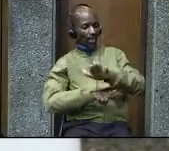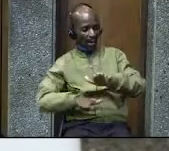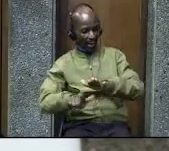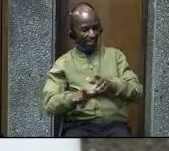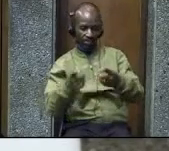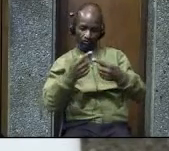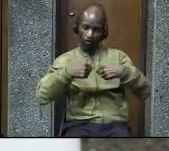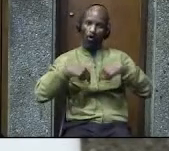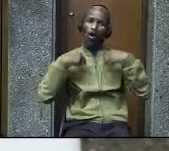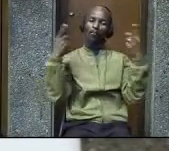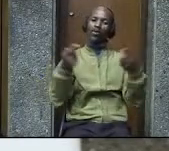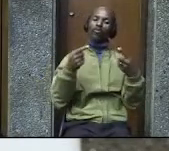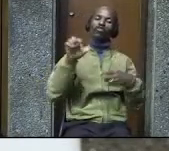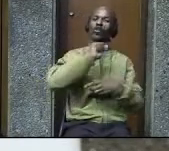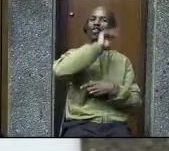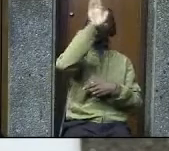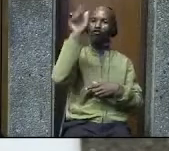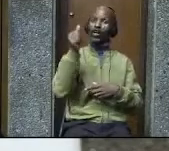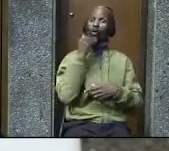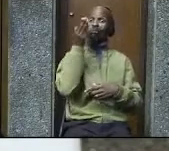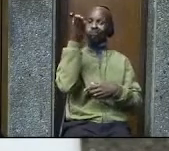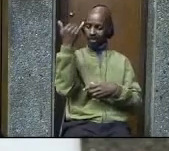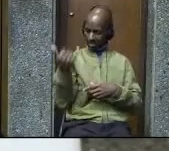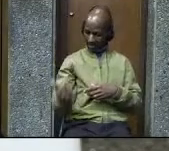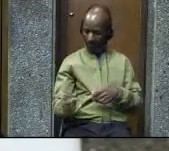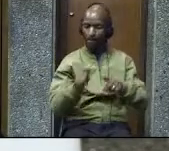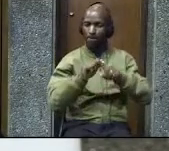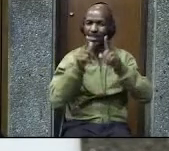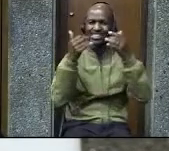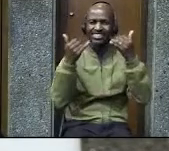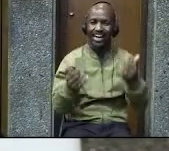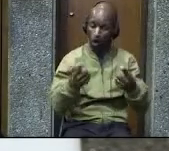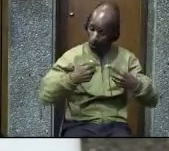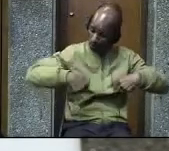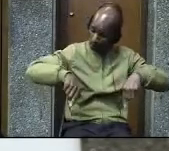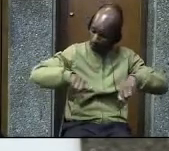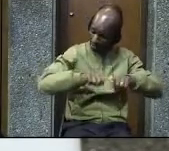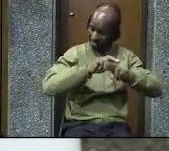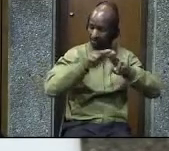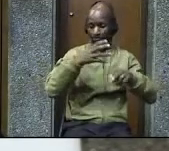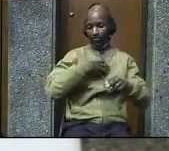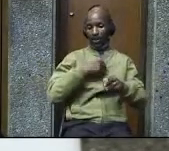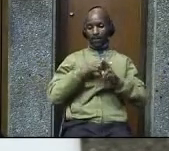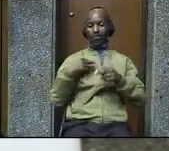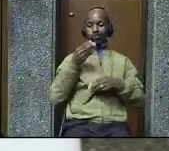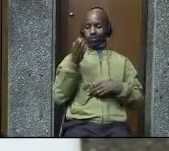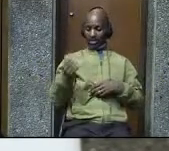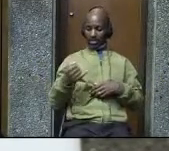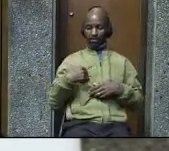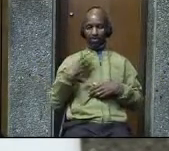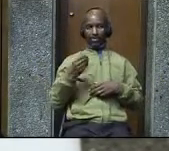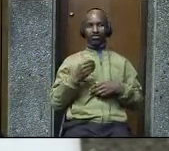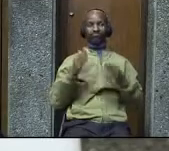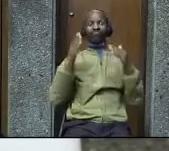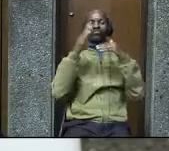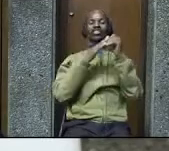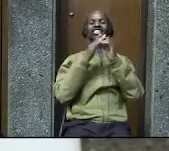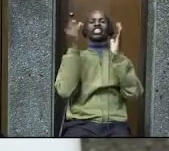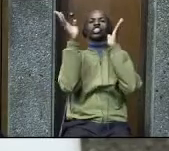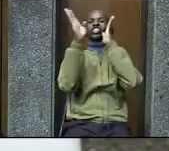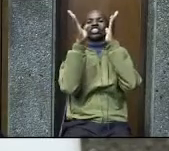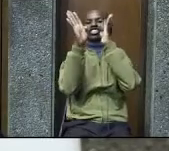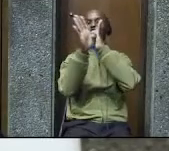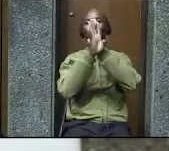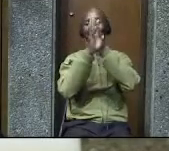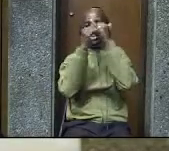batho ba South Africa ba dutseng go lona empa jwale rona ga re le one empa re dutse go lona ntse ke phela ka ra mokhukulu yana jwale e tla